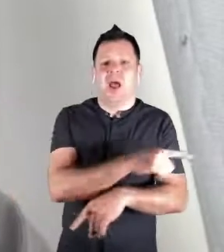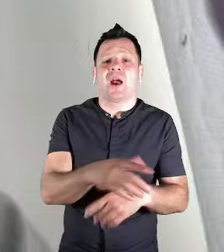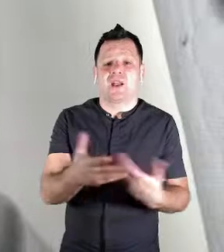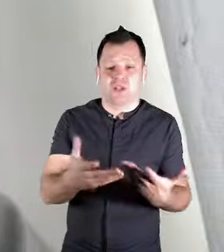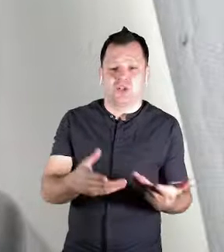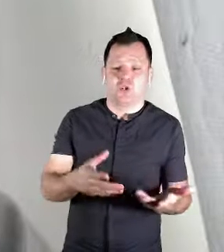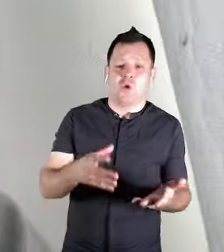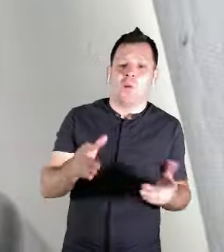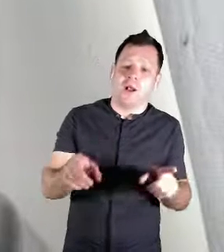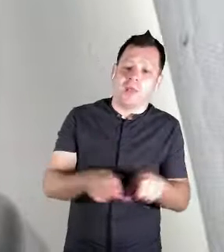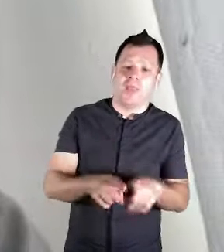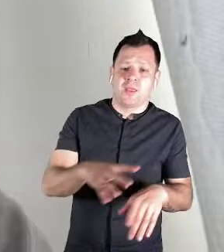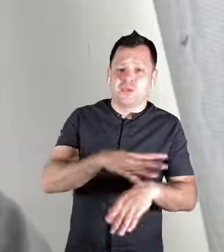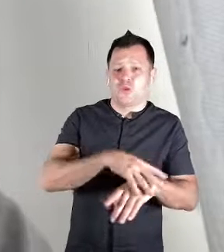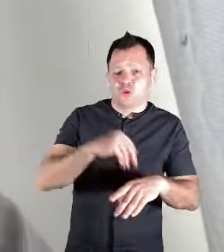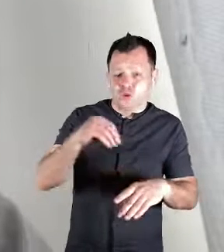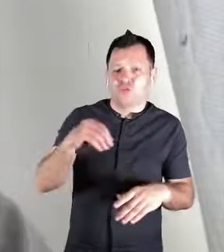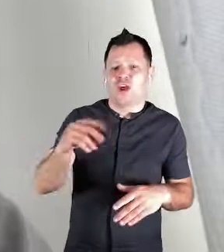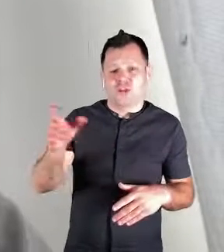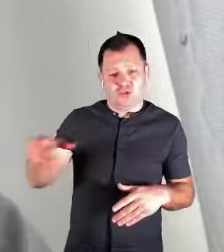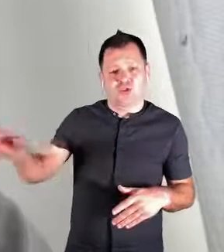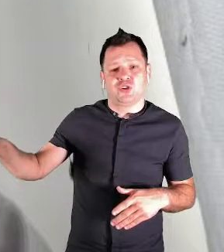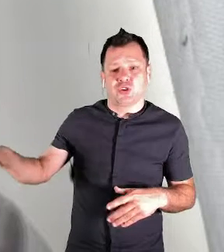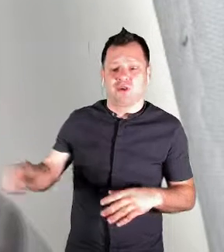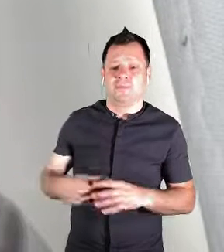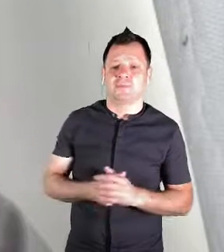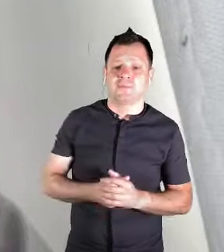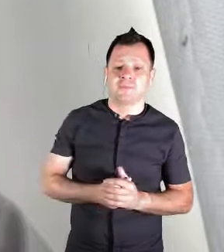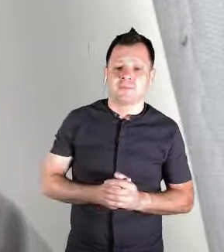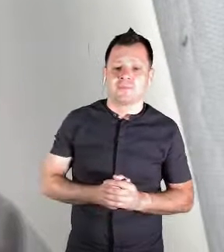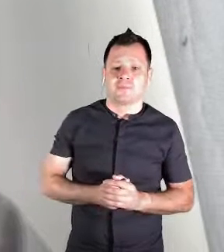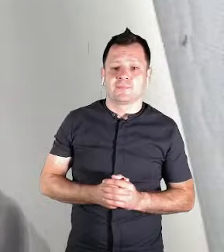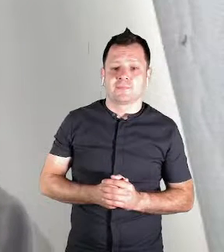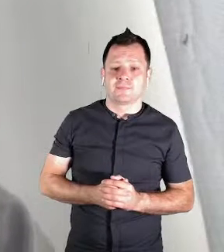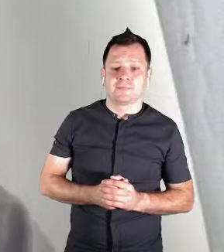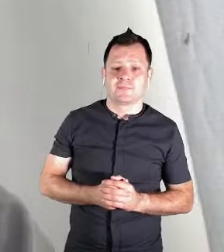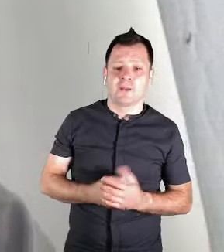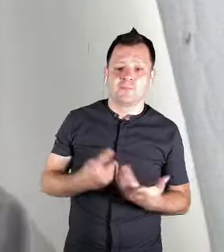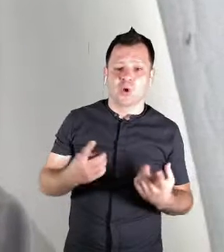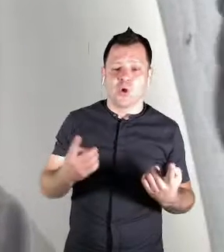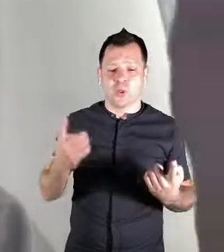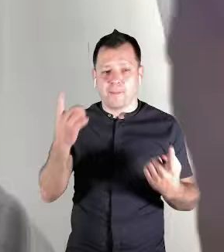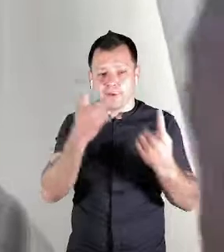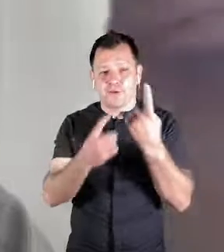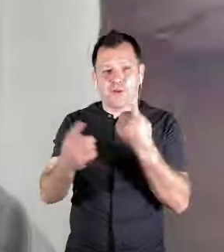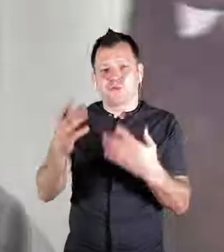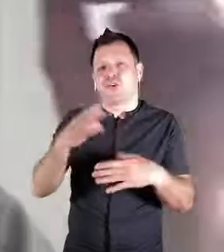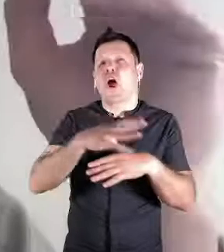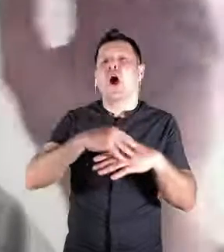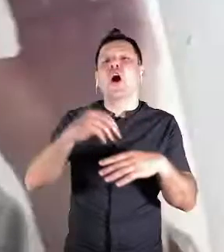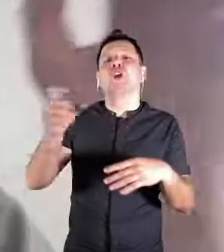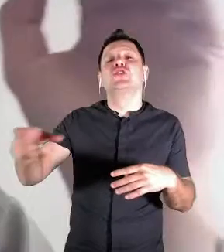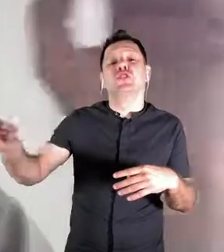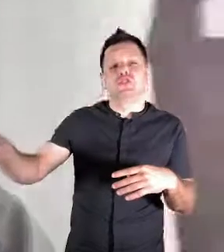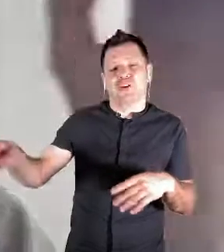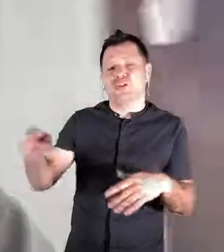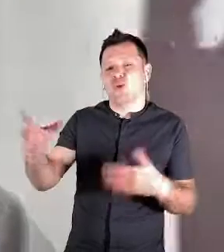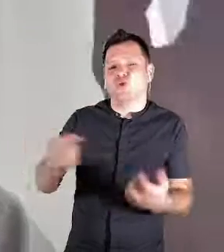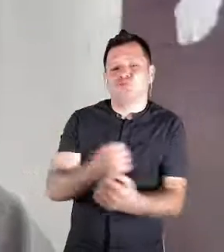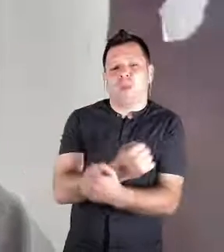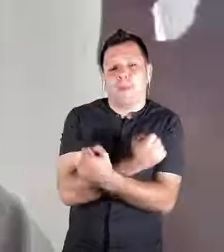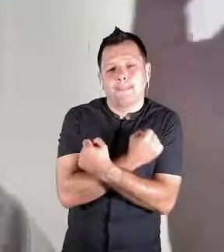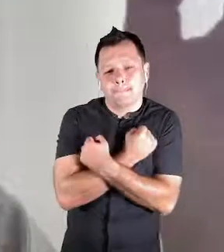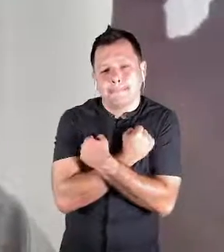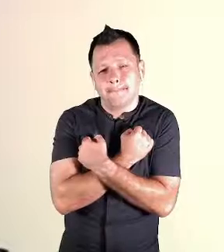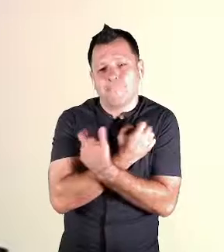who live here are particularly great nature lovers. But I would like to put a little question